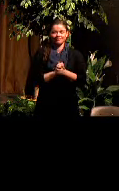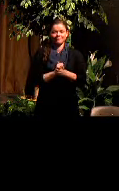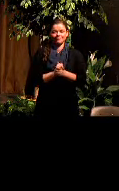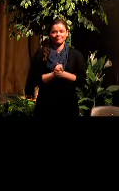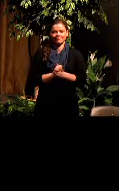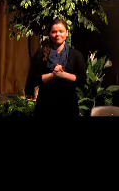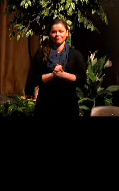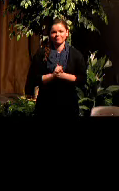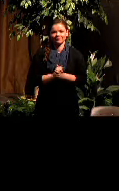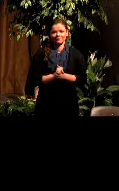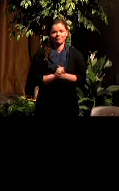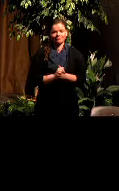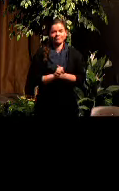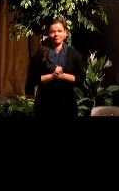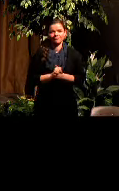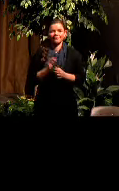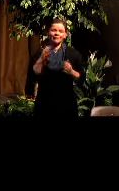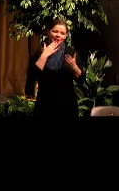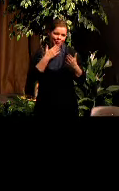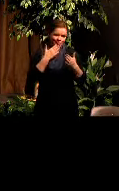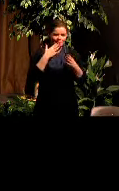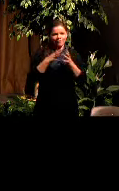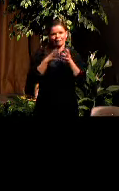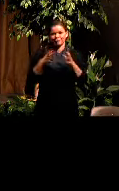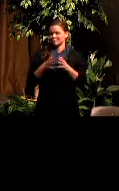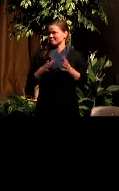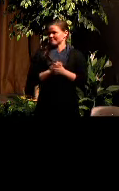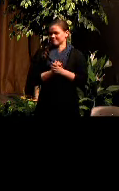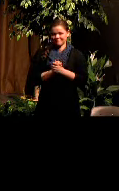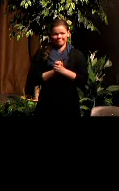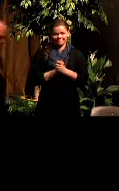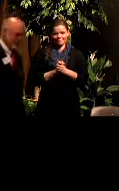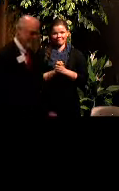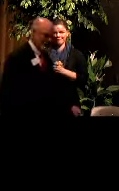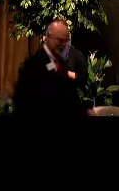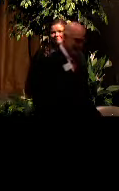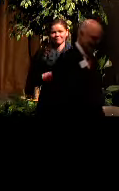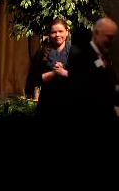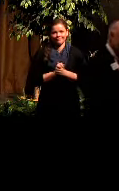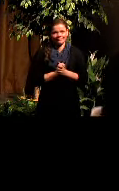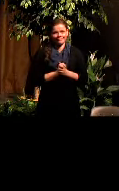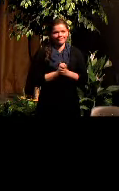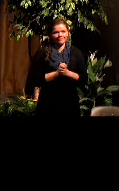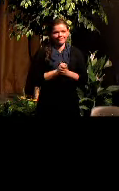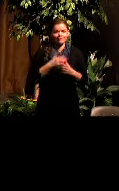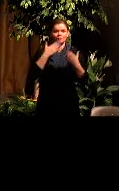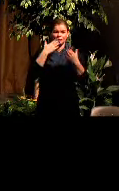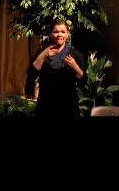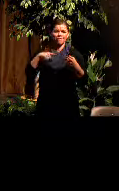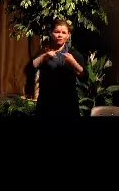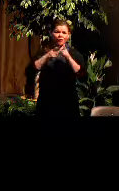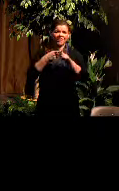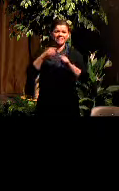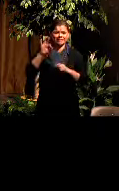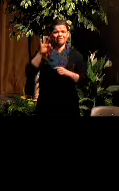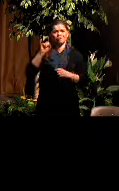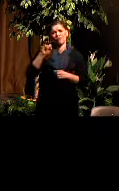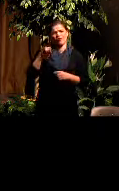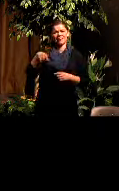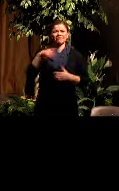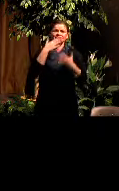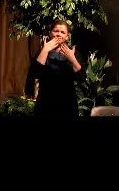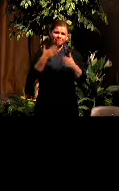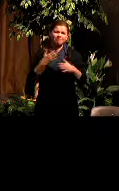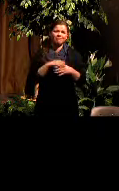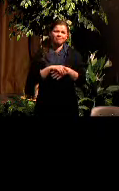Thanks, Dennis. Thanks very much. And thanks to the Friends of Smithsonian for hosting this event. And thanks